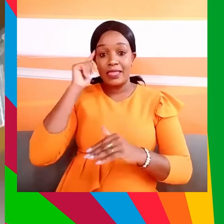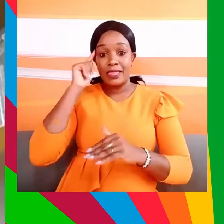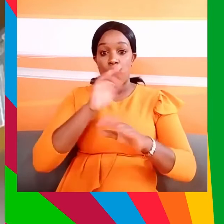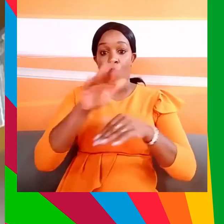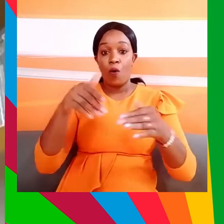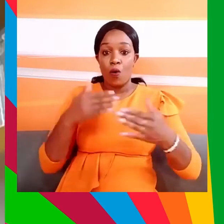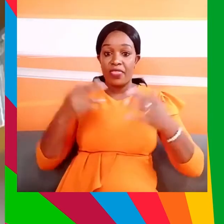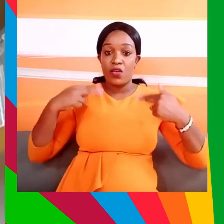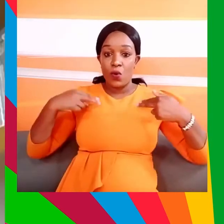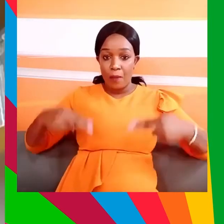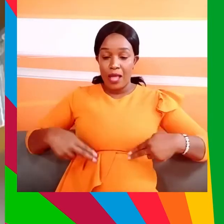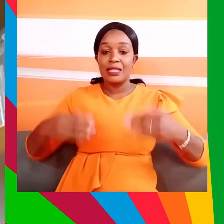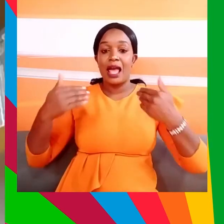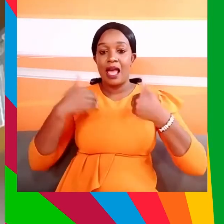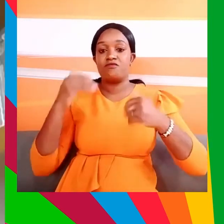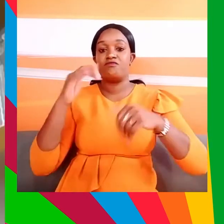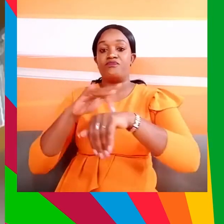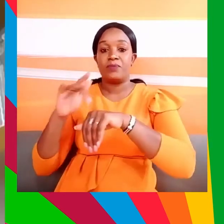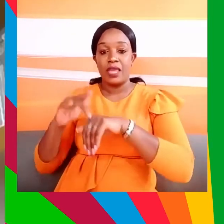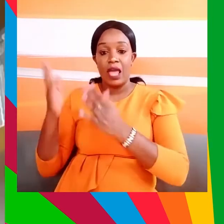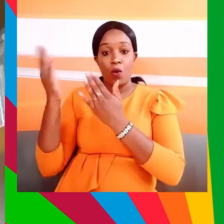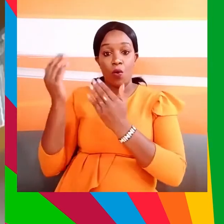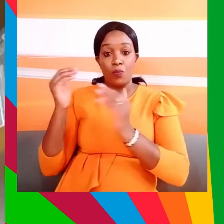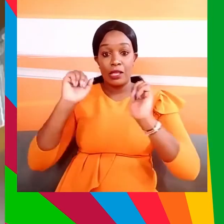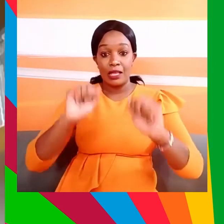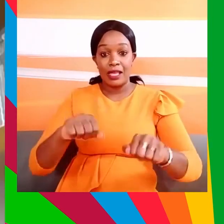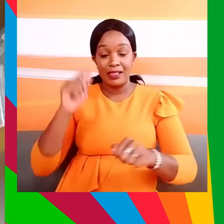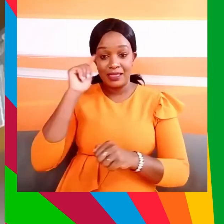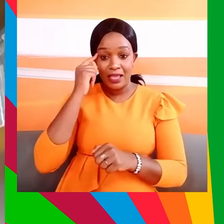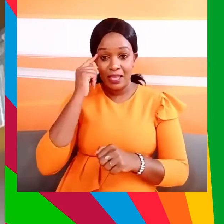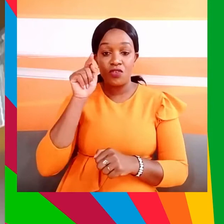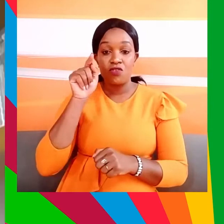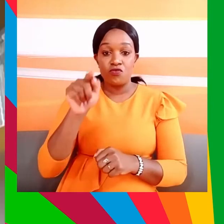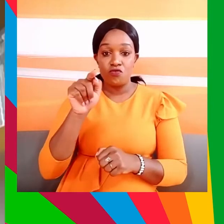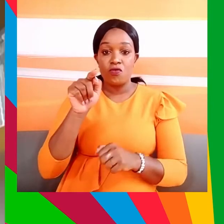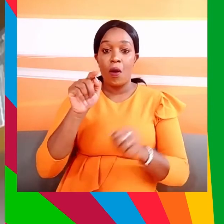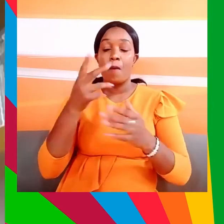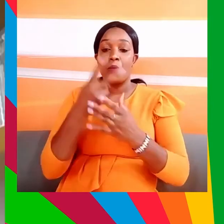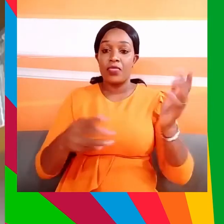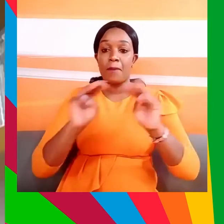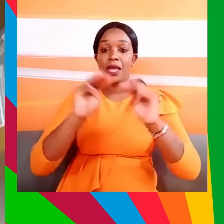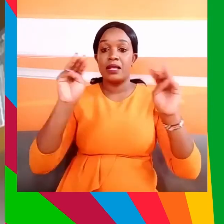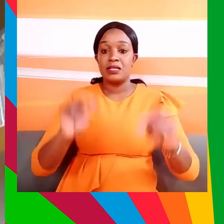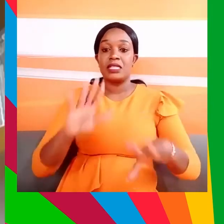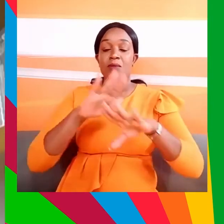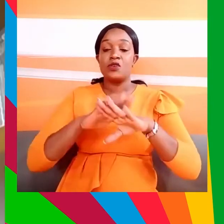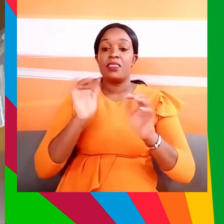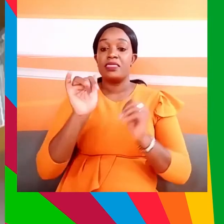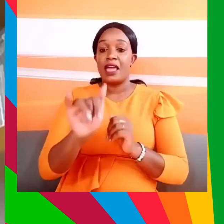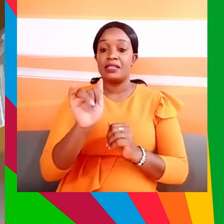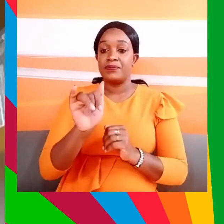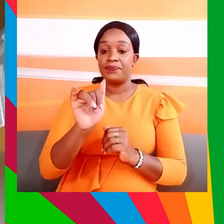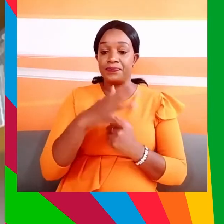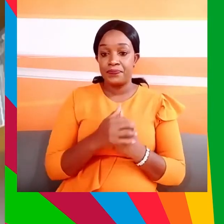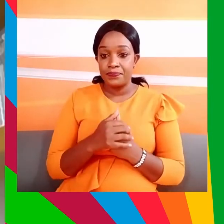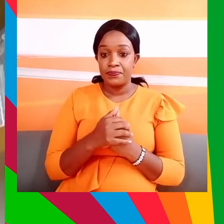And, you know, I hope we can think about new bold mechanisms for doing that. A third